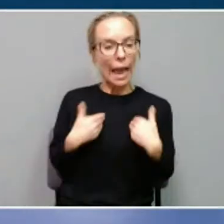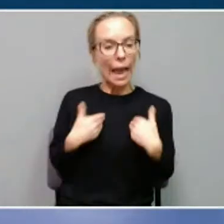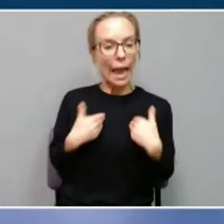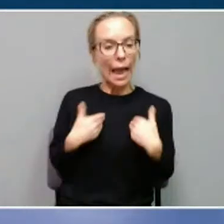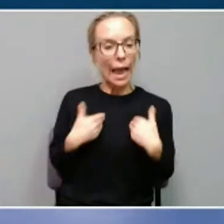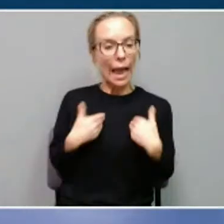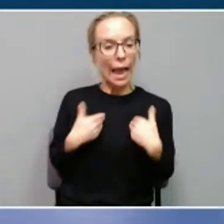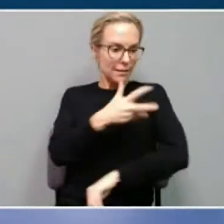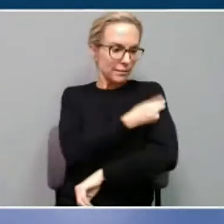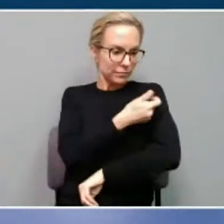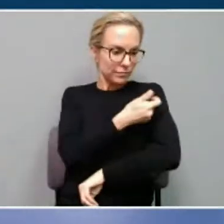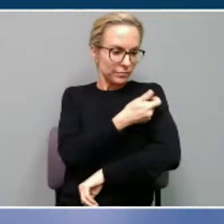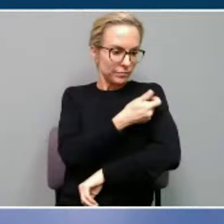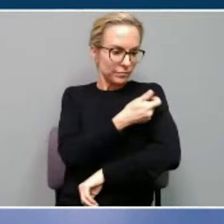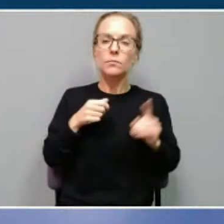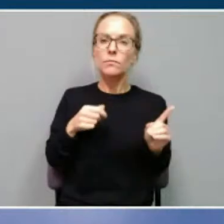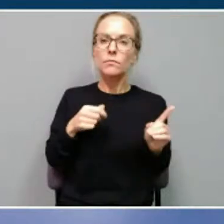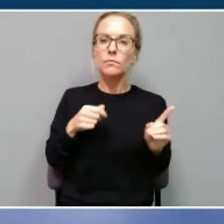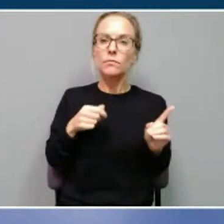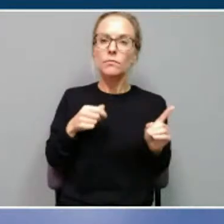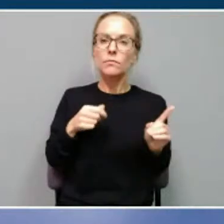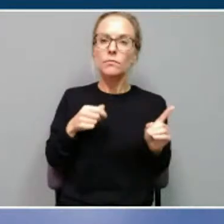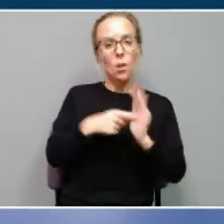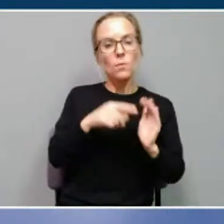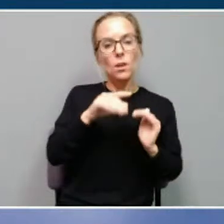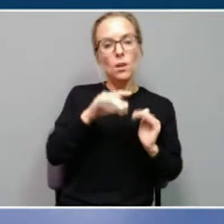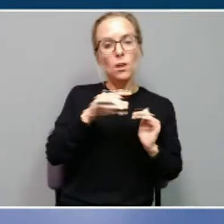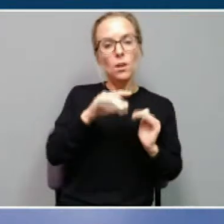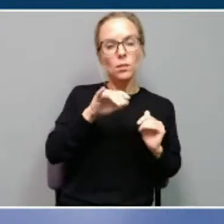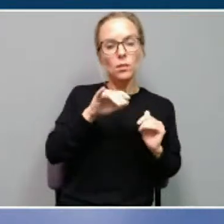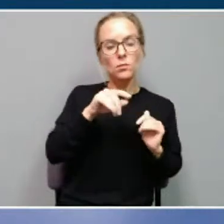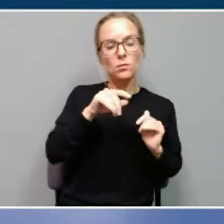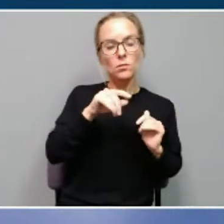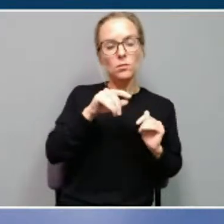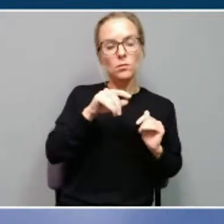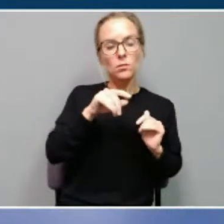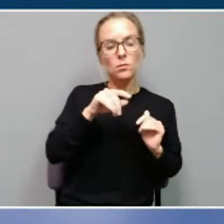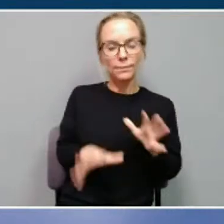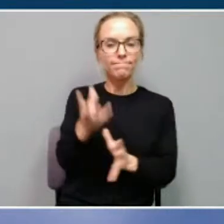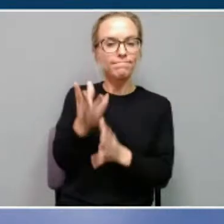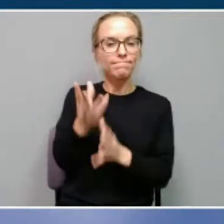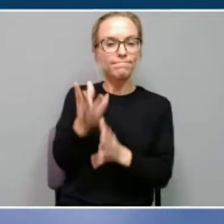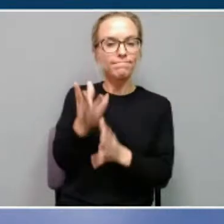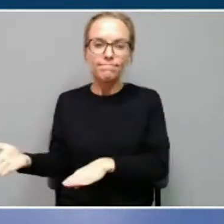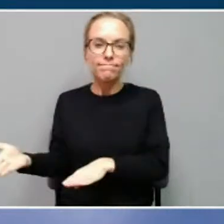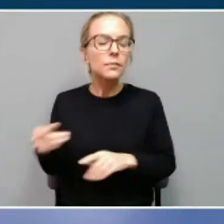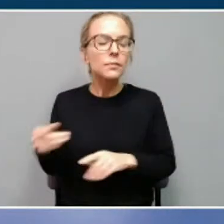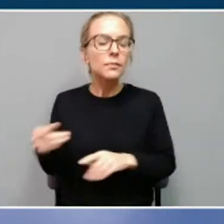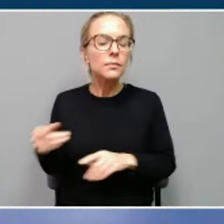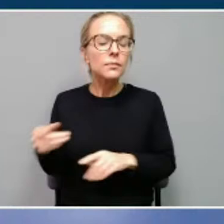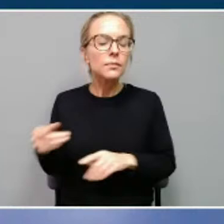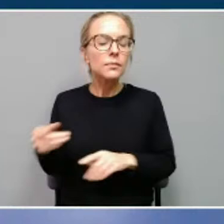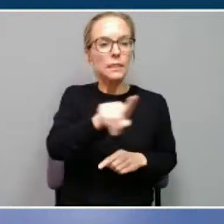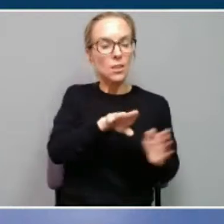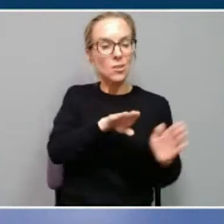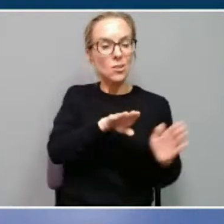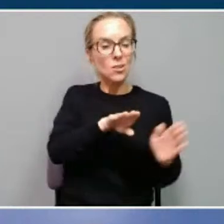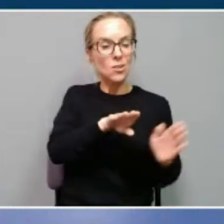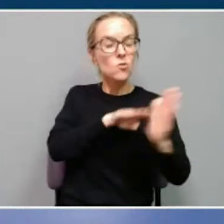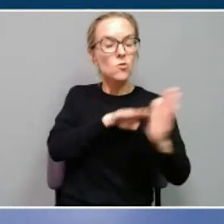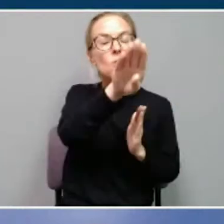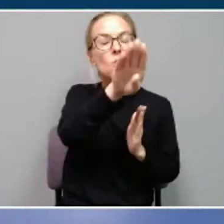Brent Yance that have passed away, haven't done it all right, that this surge is being driven by